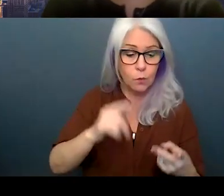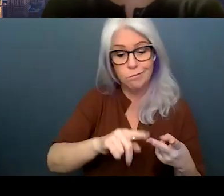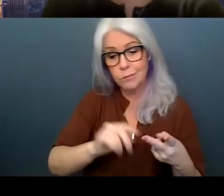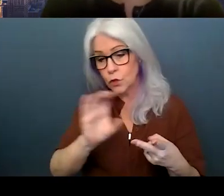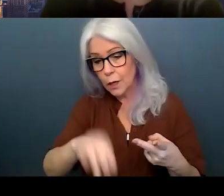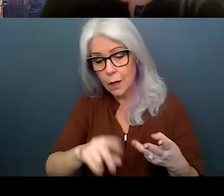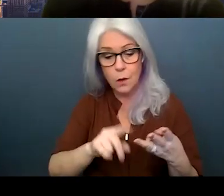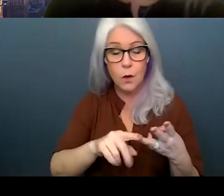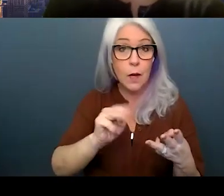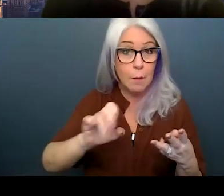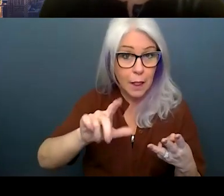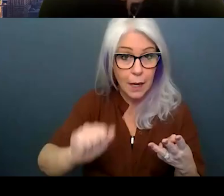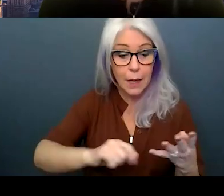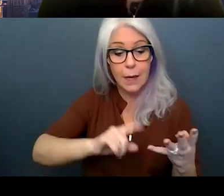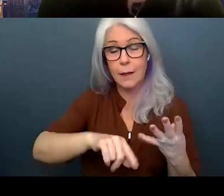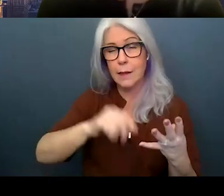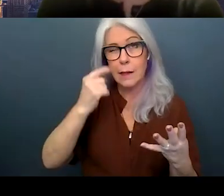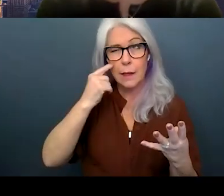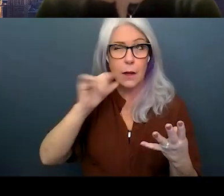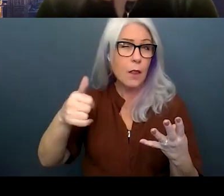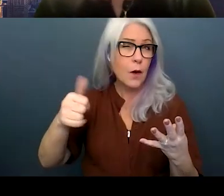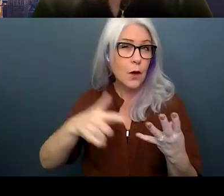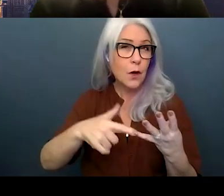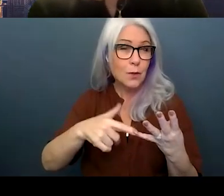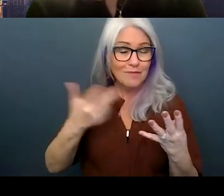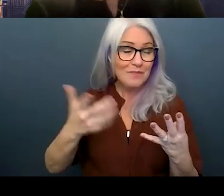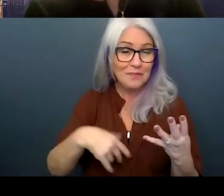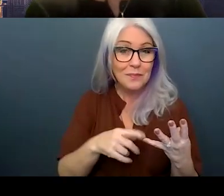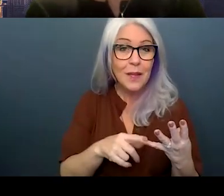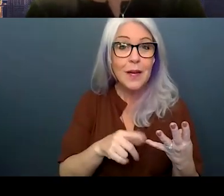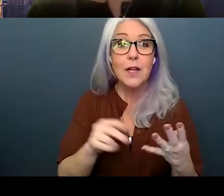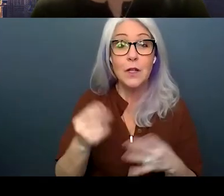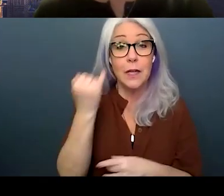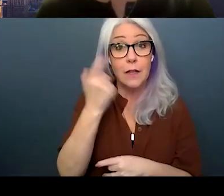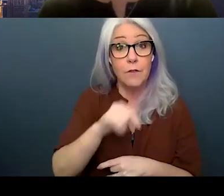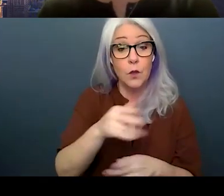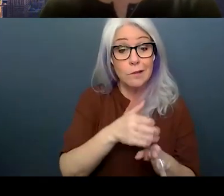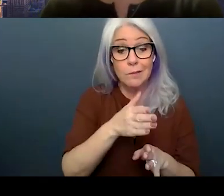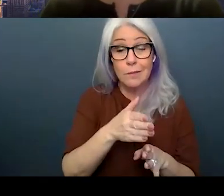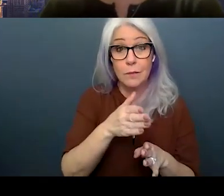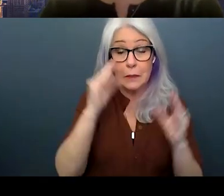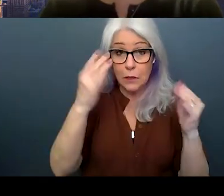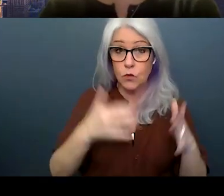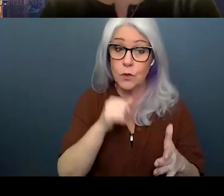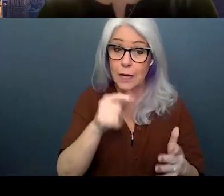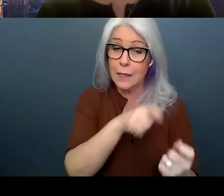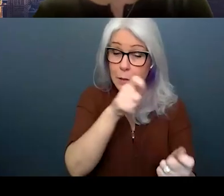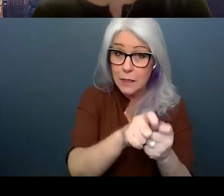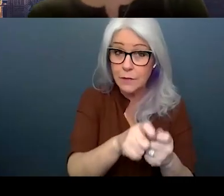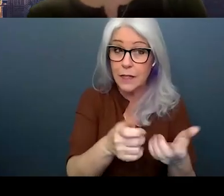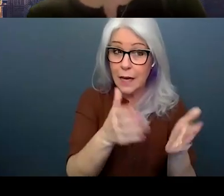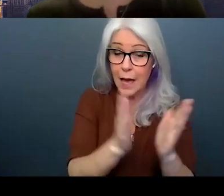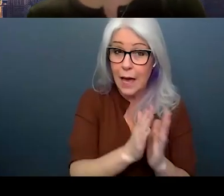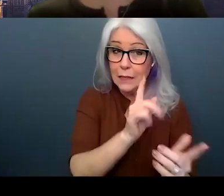MLA, I'm sure there's another one out there I can't recall. So if your professor does not specify which guide they want